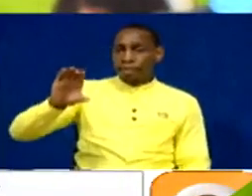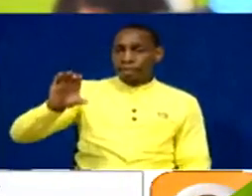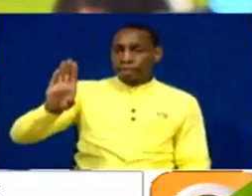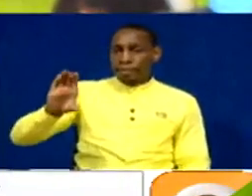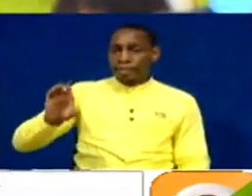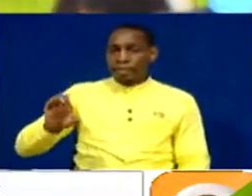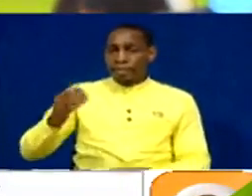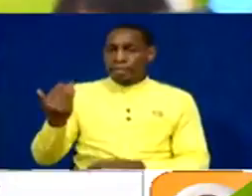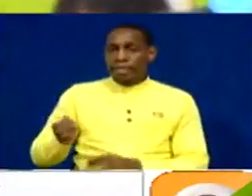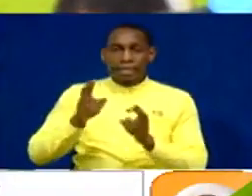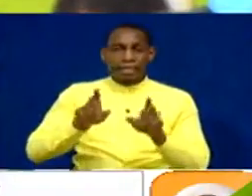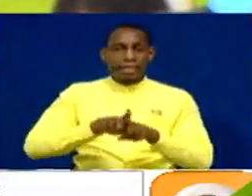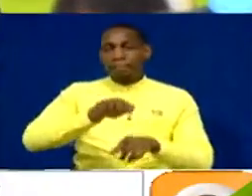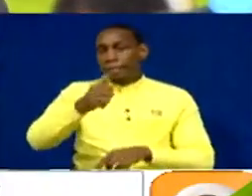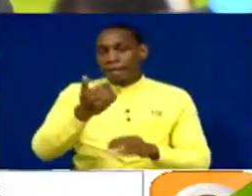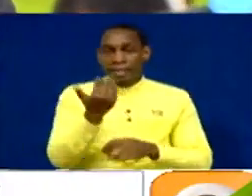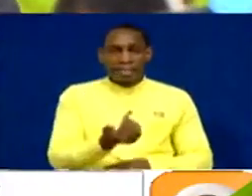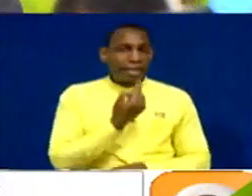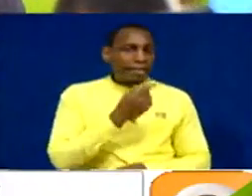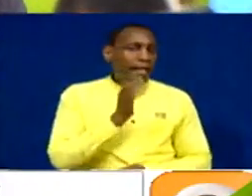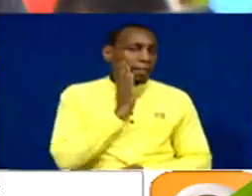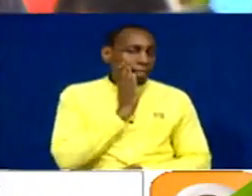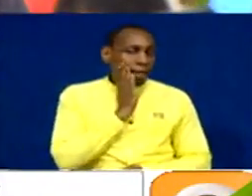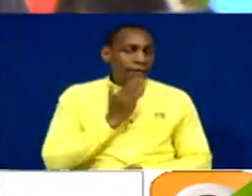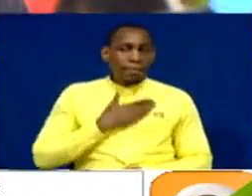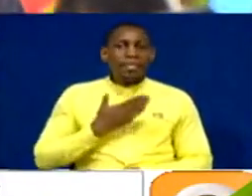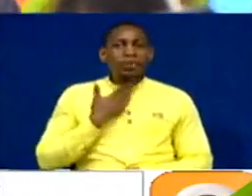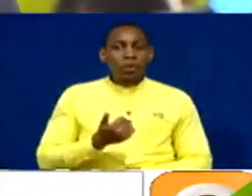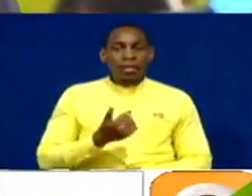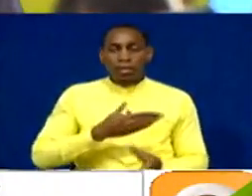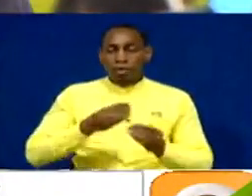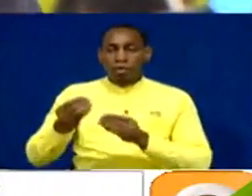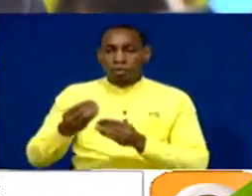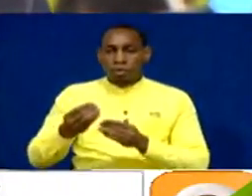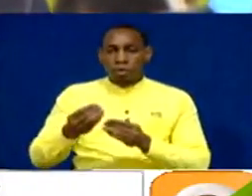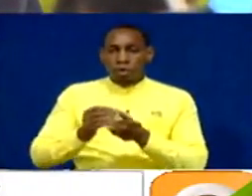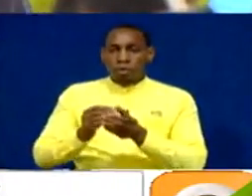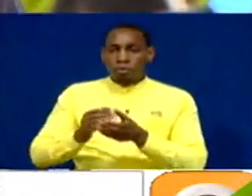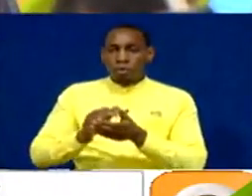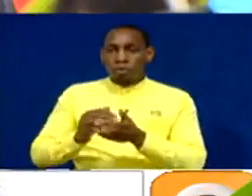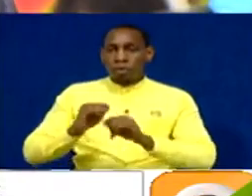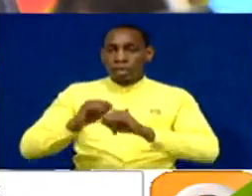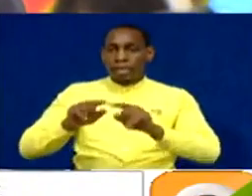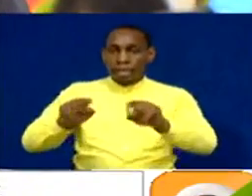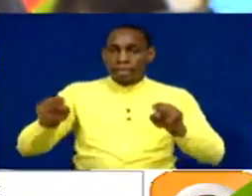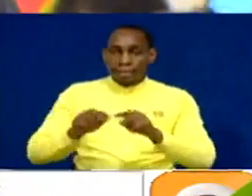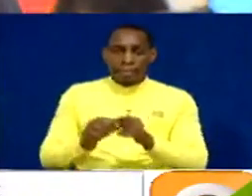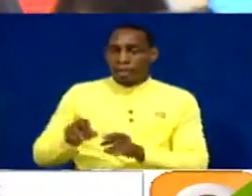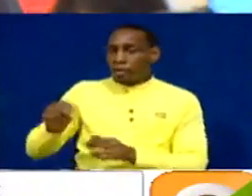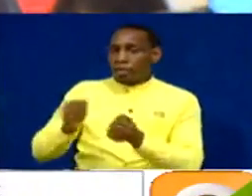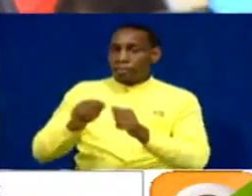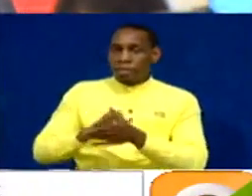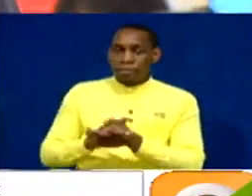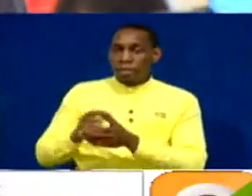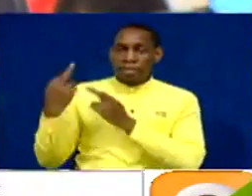child is a normal child. And I am here, Mama, please, I want to go and wash the plates. No. Come on, go and